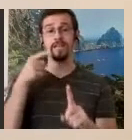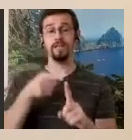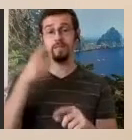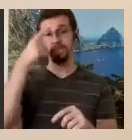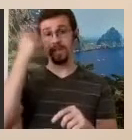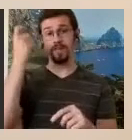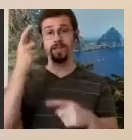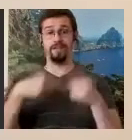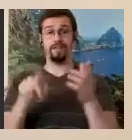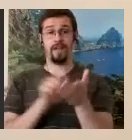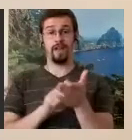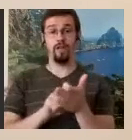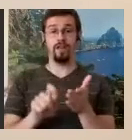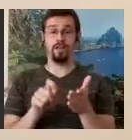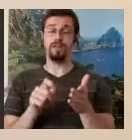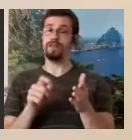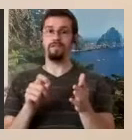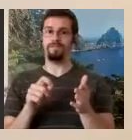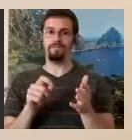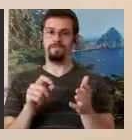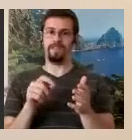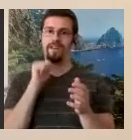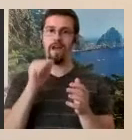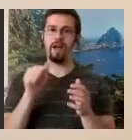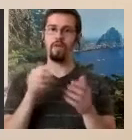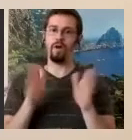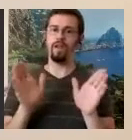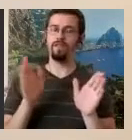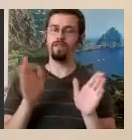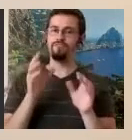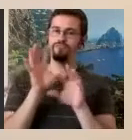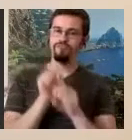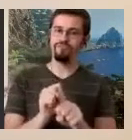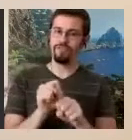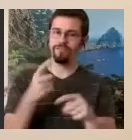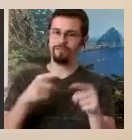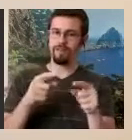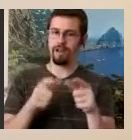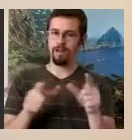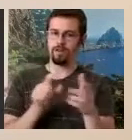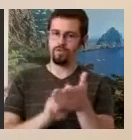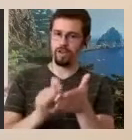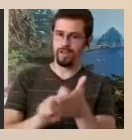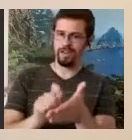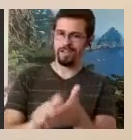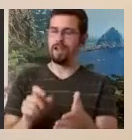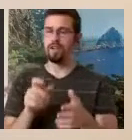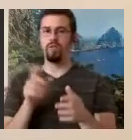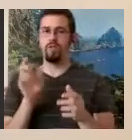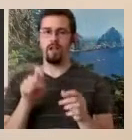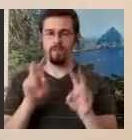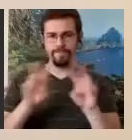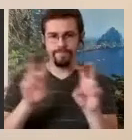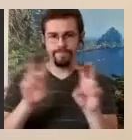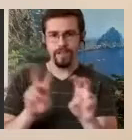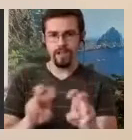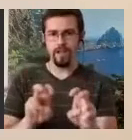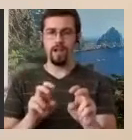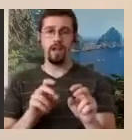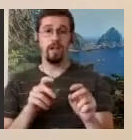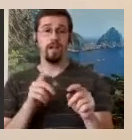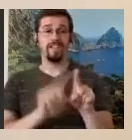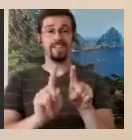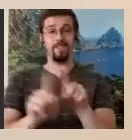languages, so you would need to, and they're probably never going to be, the standard language of a